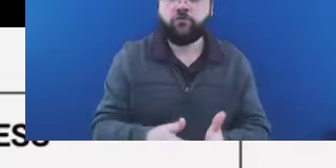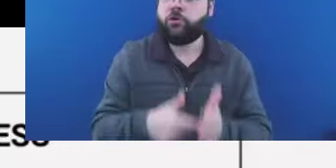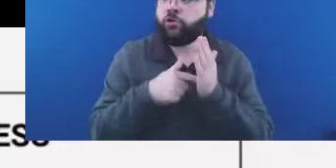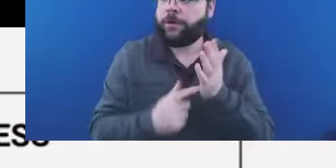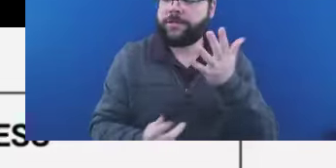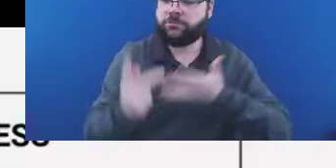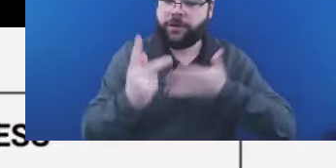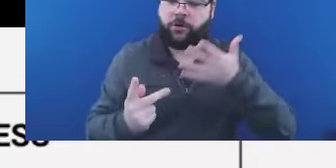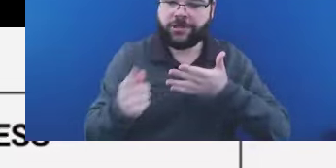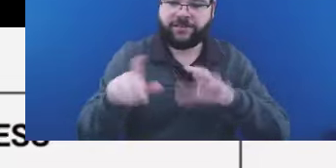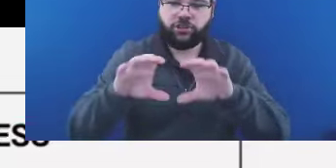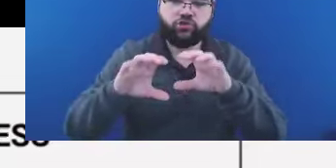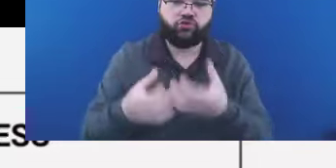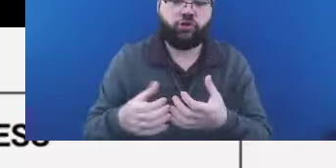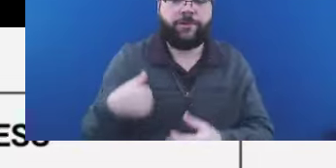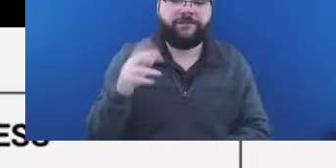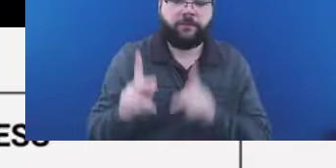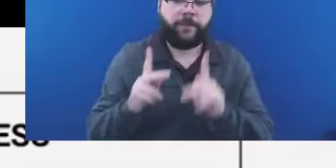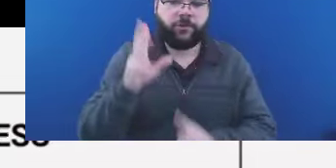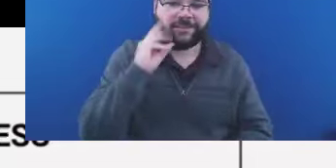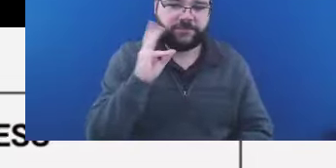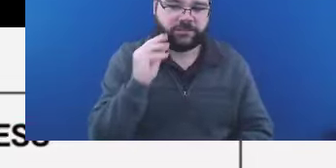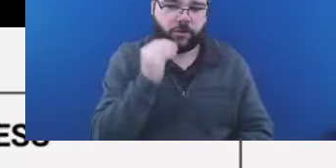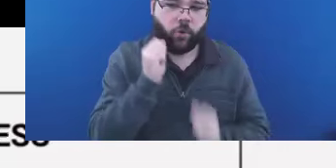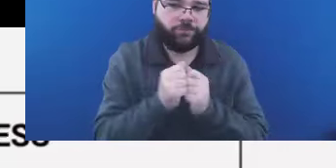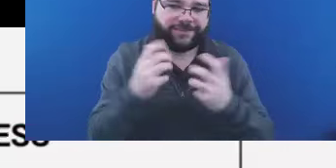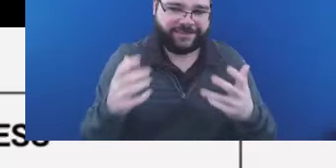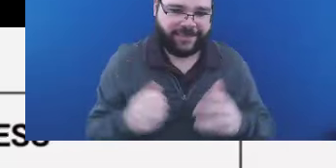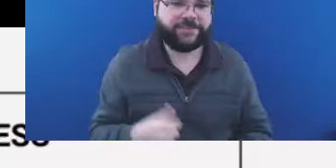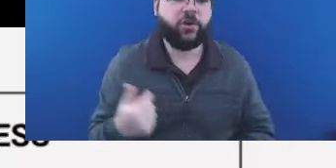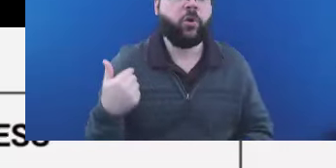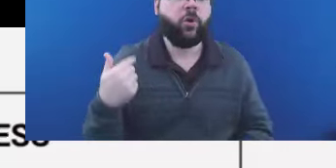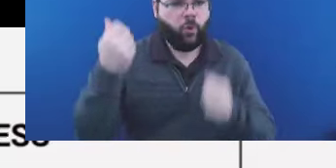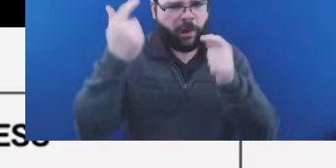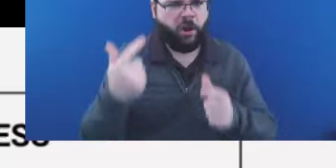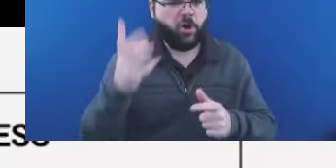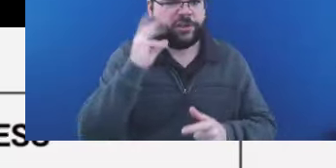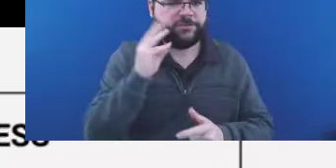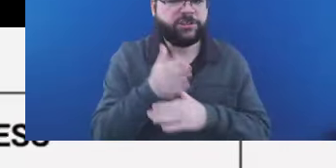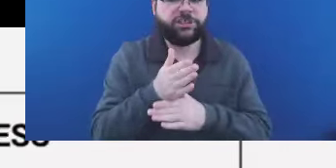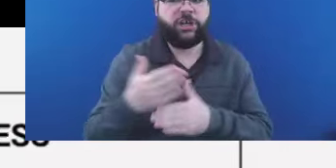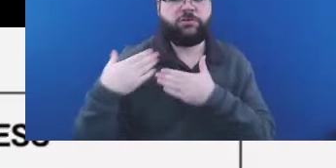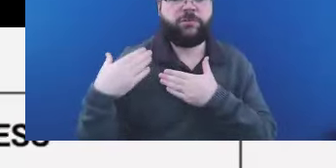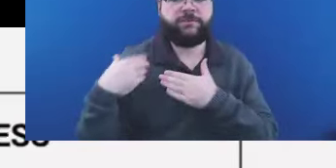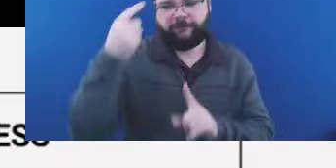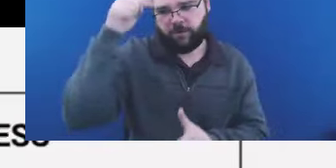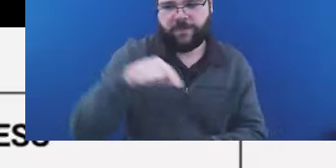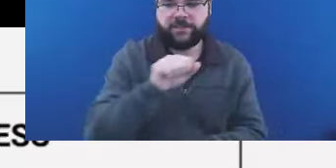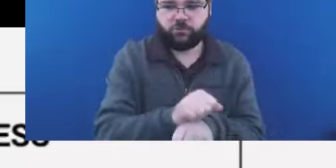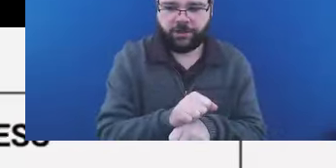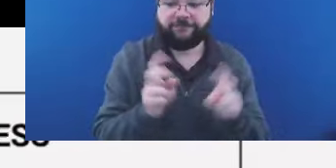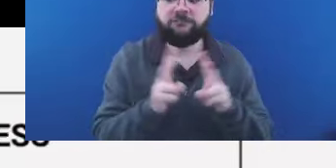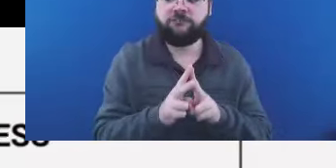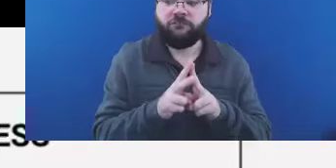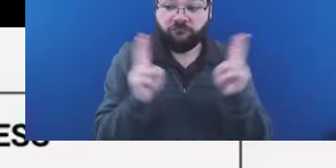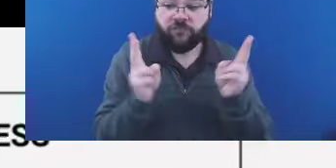this population of young children experiencing homelessness. So we all have a shared responsibility in this work. So it is so